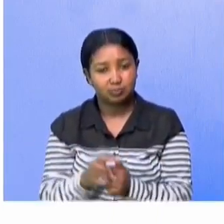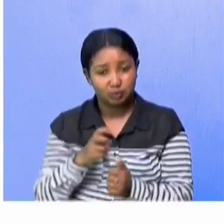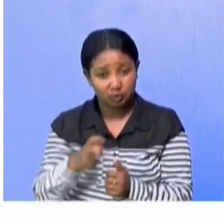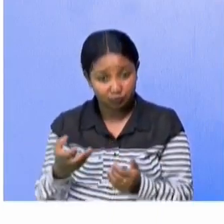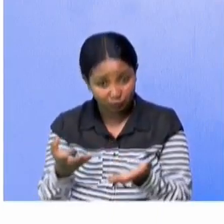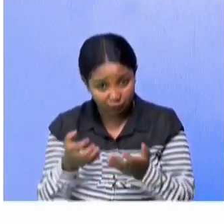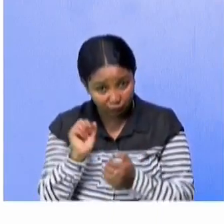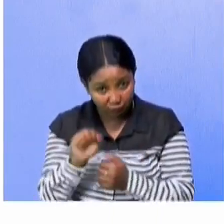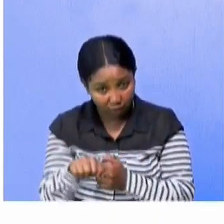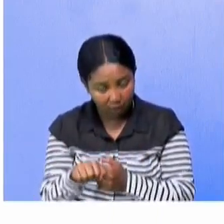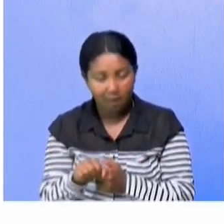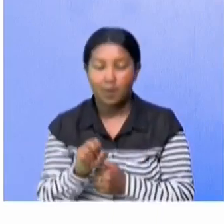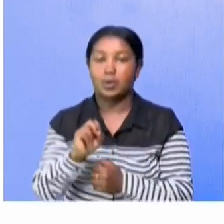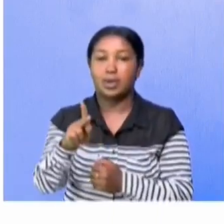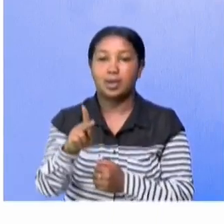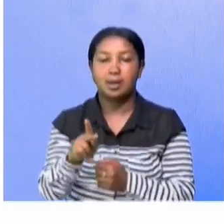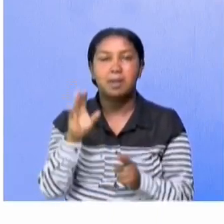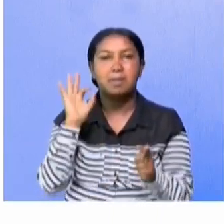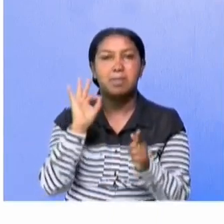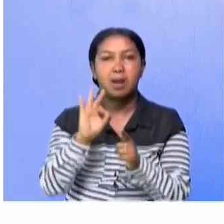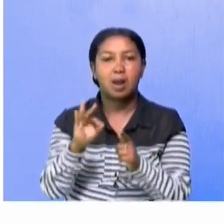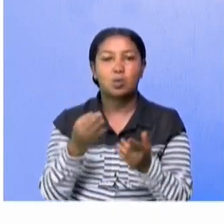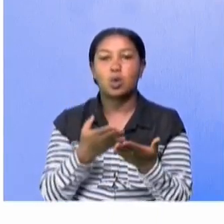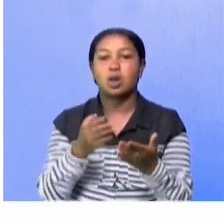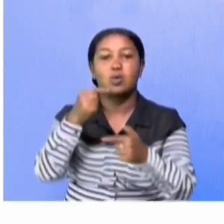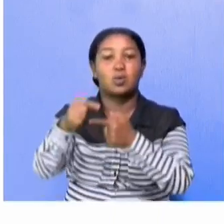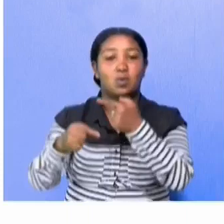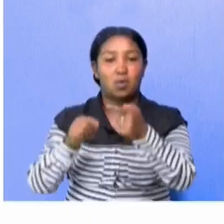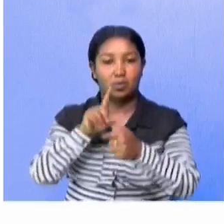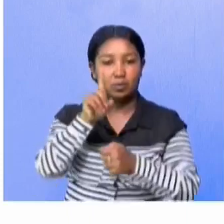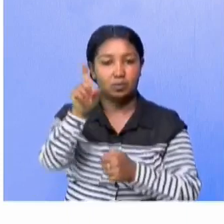Where are you planning to go?